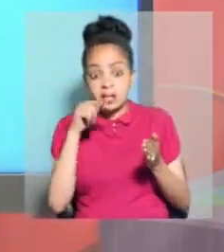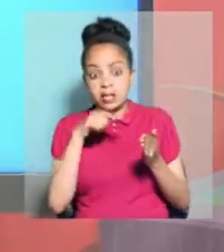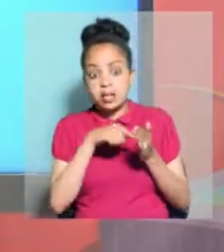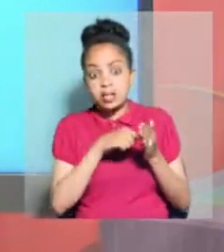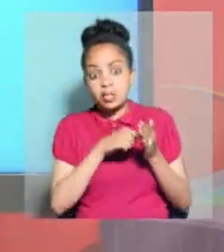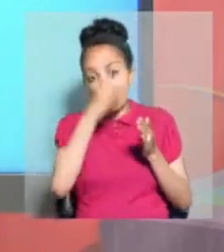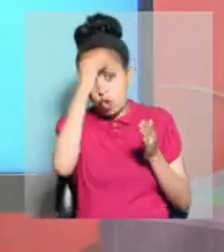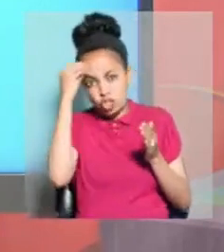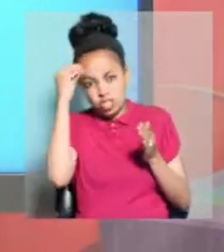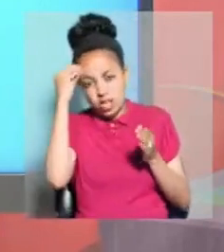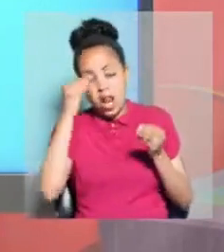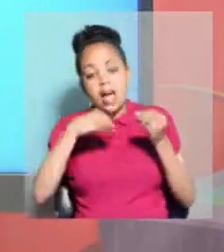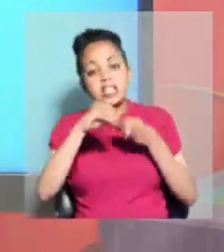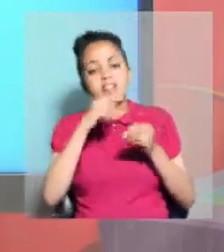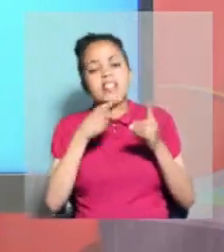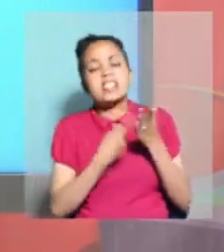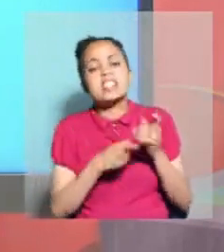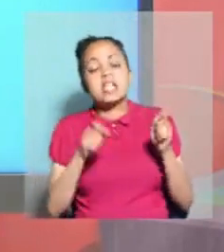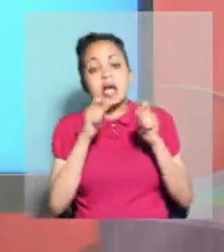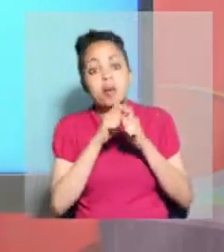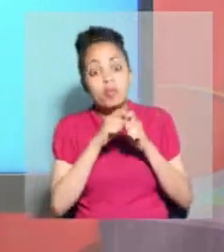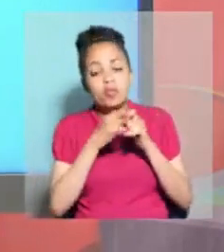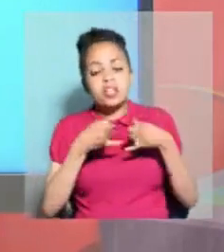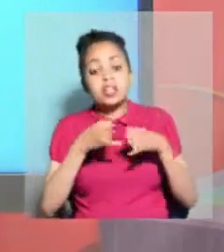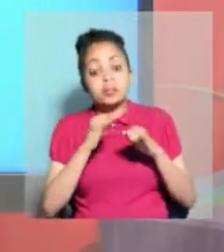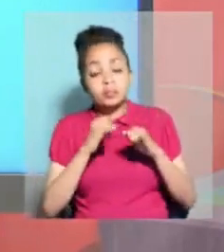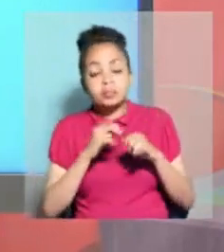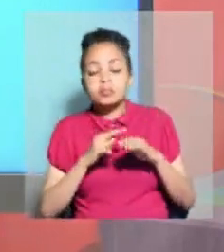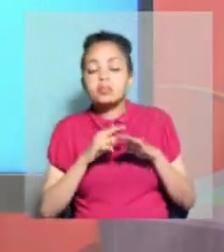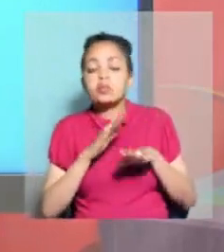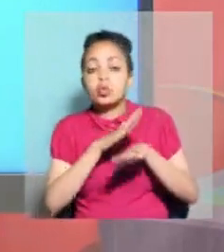activity. This type of inhibitor is said to be reversible.